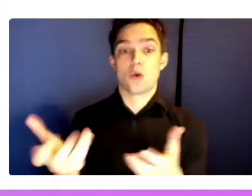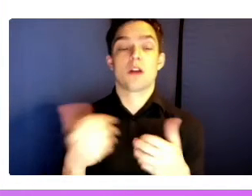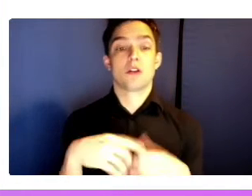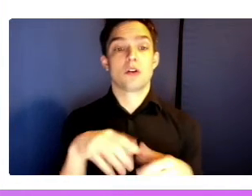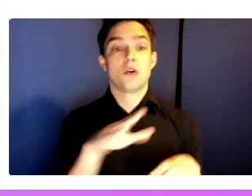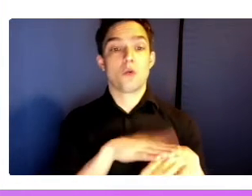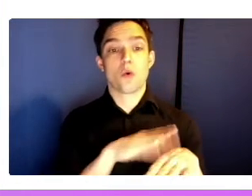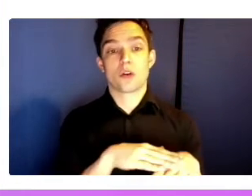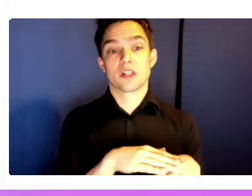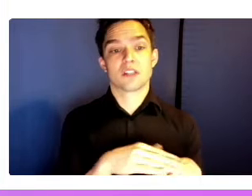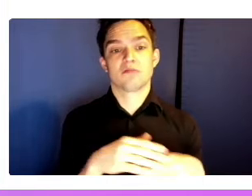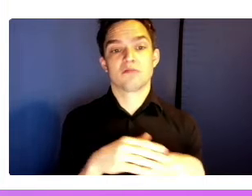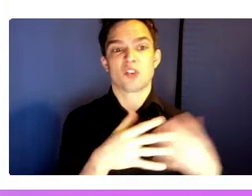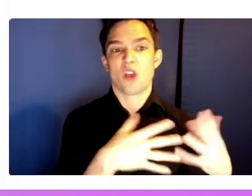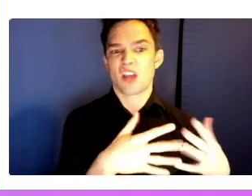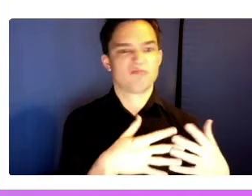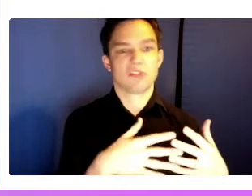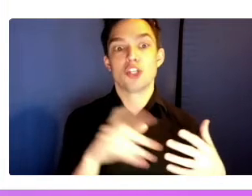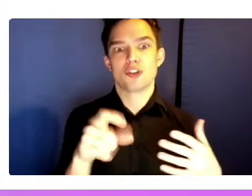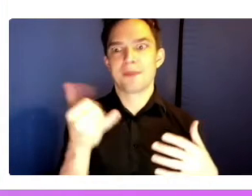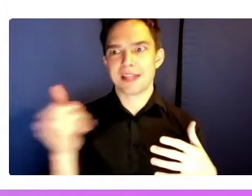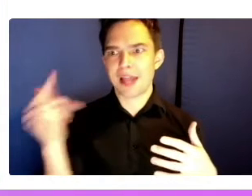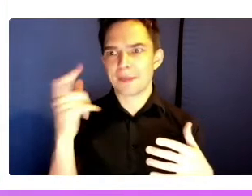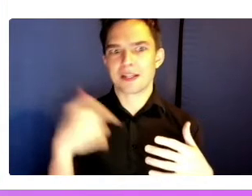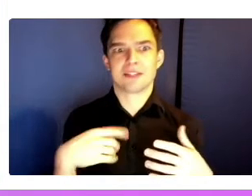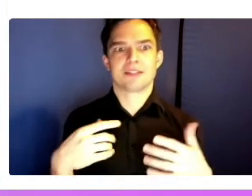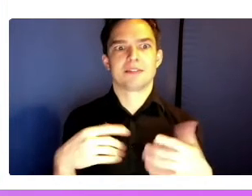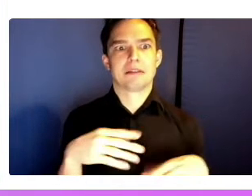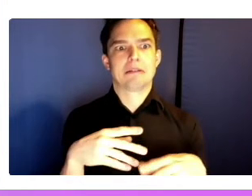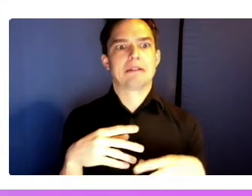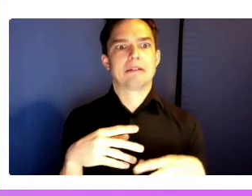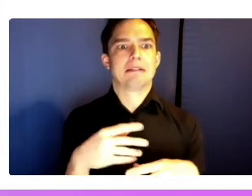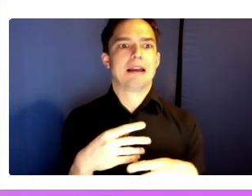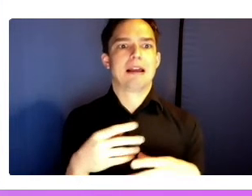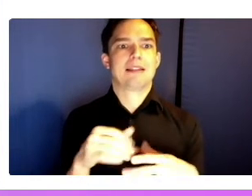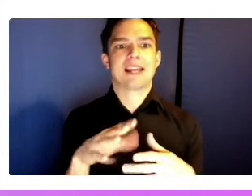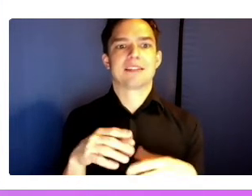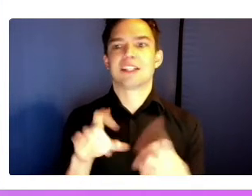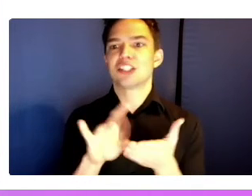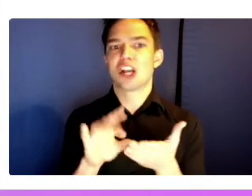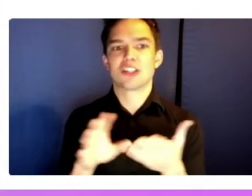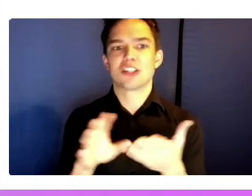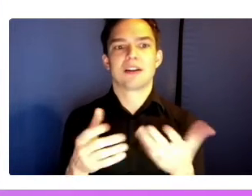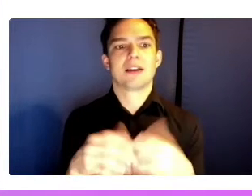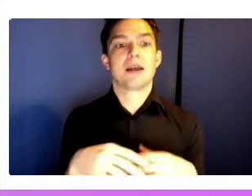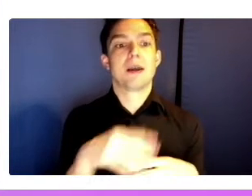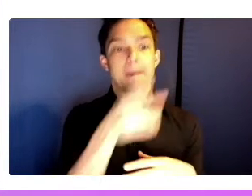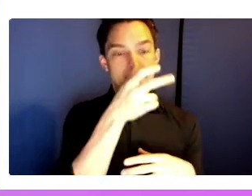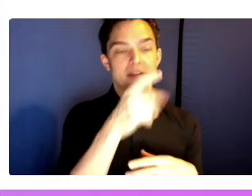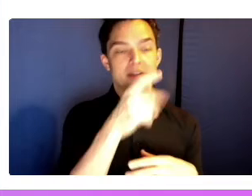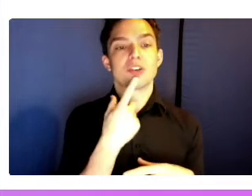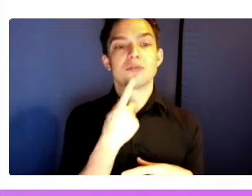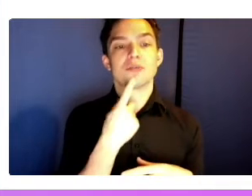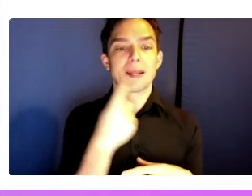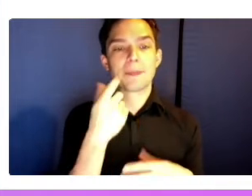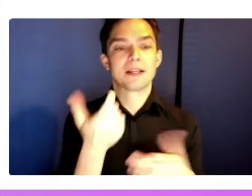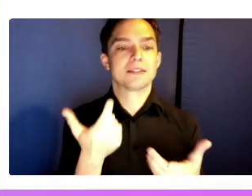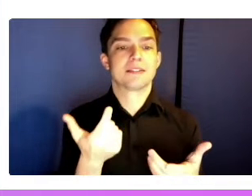Warnings should be yellow because of, I don't know, soccer. And bugs are red because